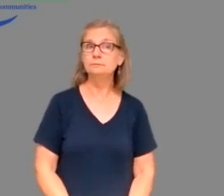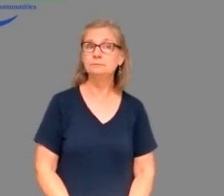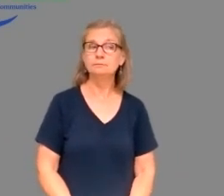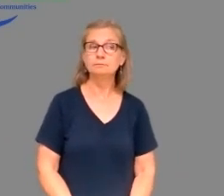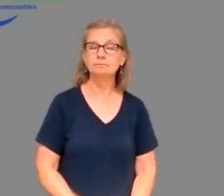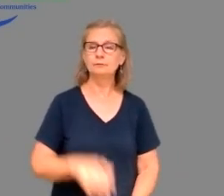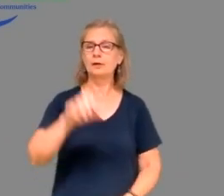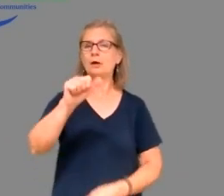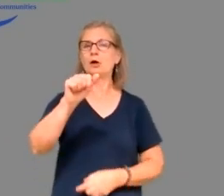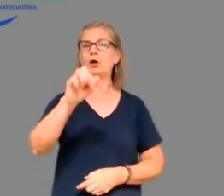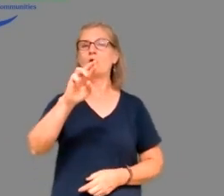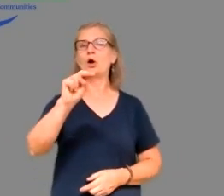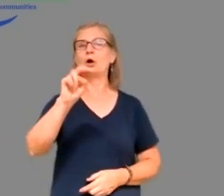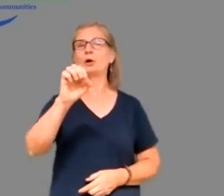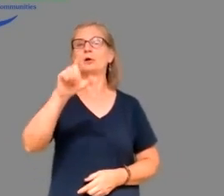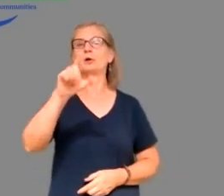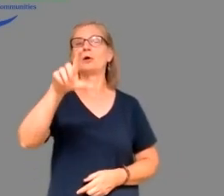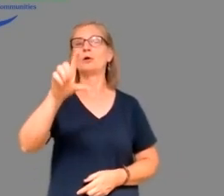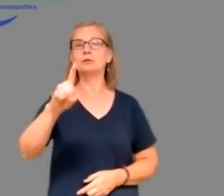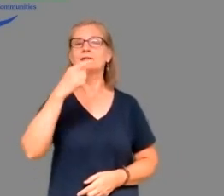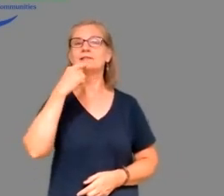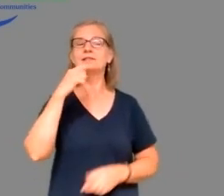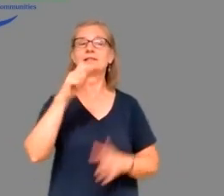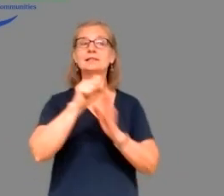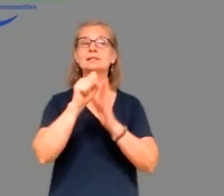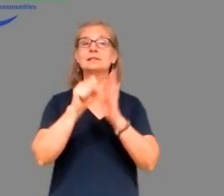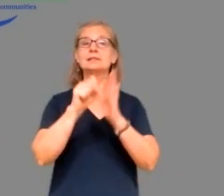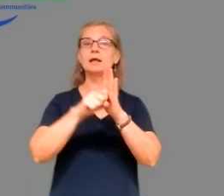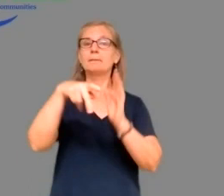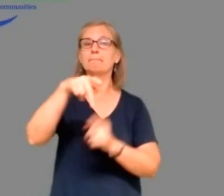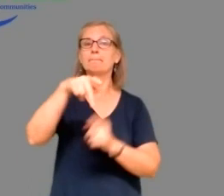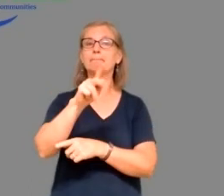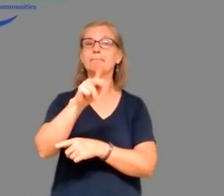Arnold says state parks are planning on opening June 8th.